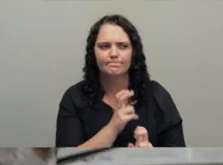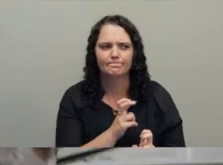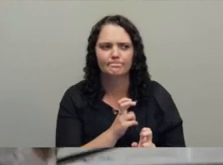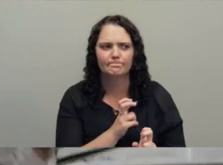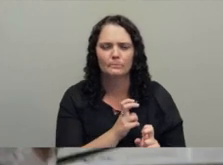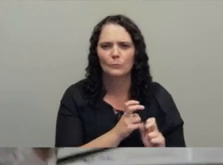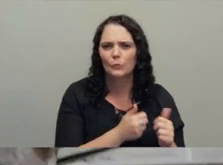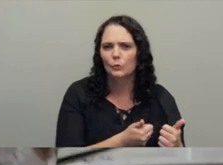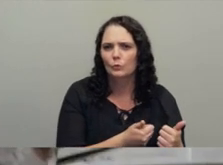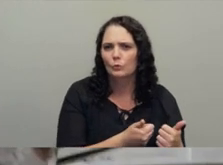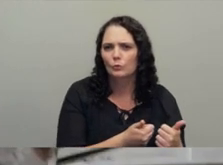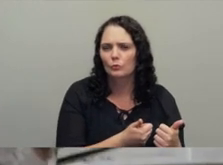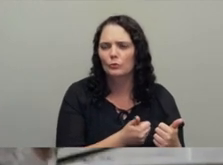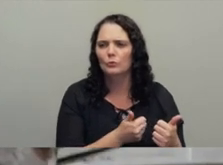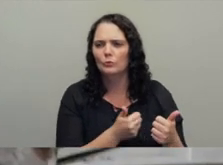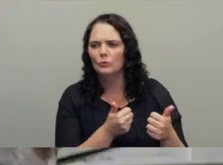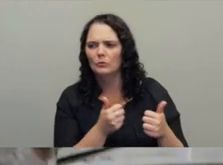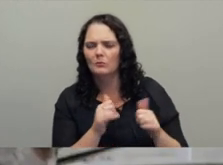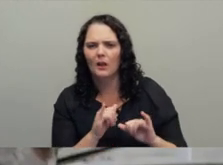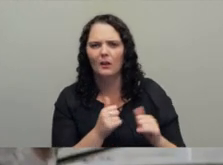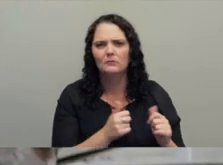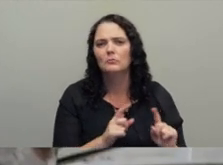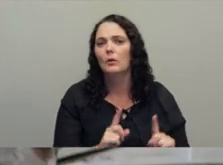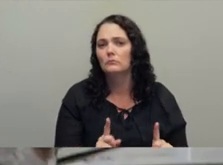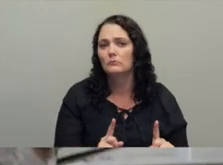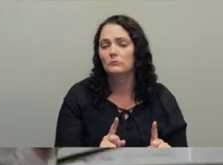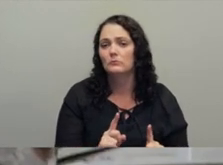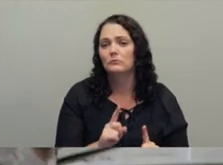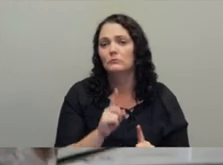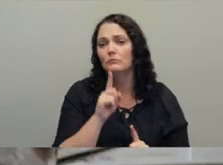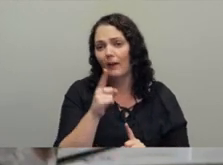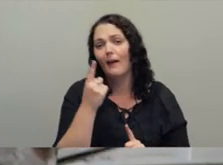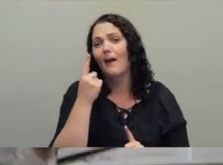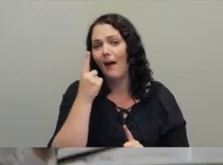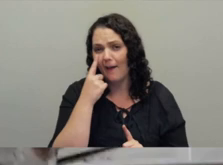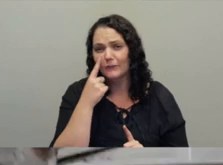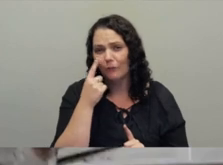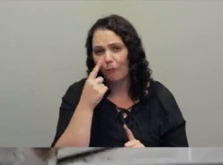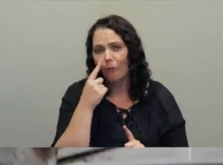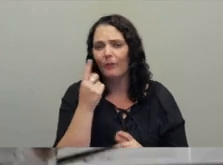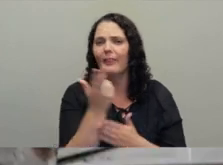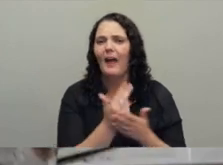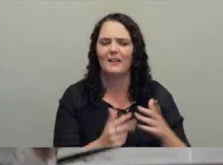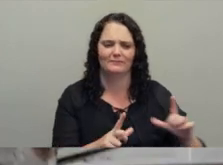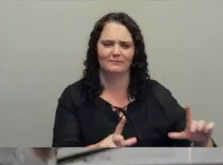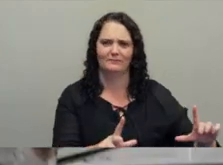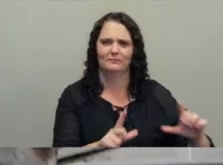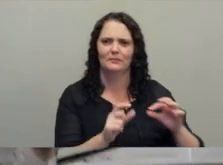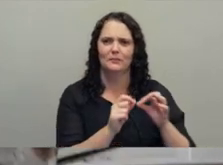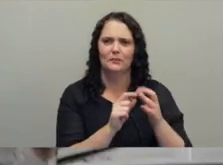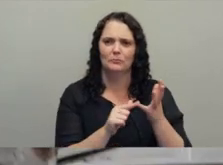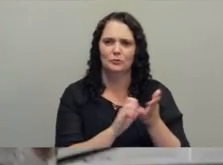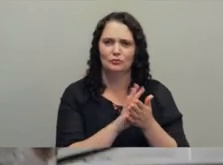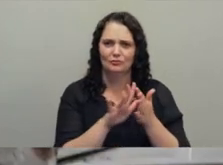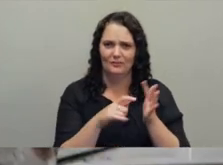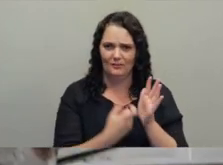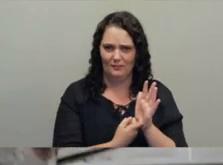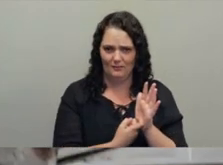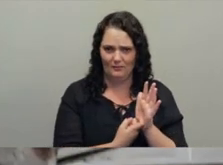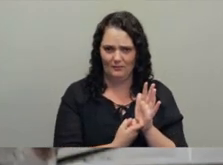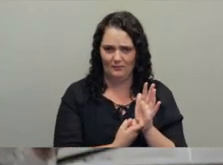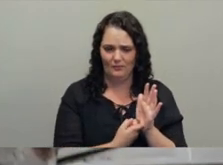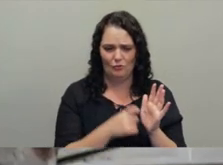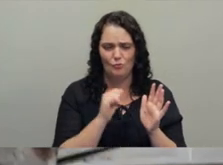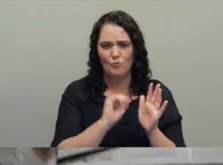and what are your, frankly, your biases in drawing? So if you look at the Boucher drawing again, the Boucher drawing is not in proportion. Her head is